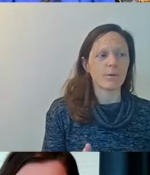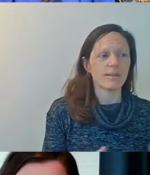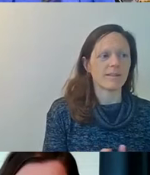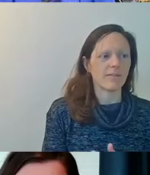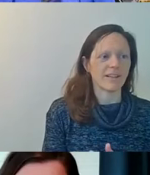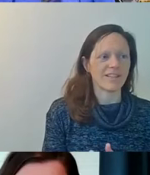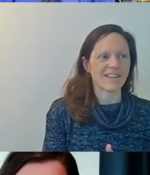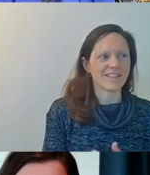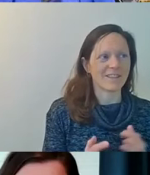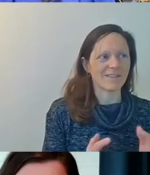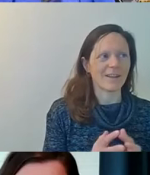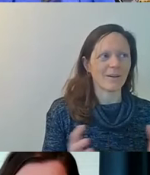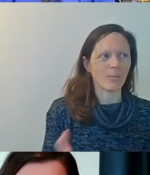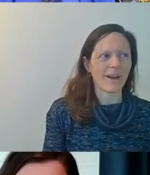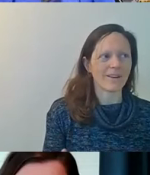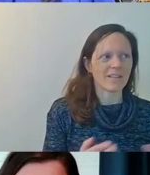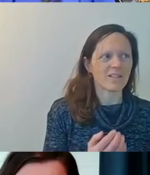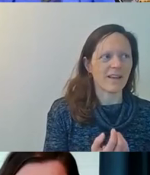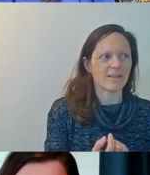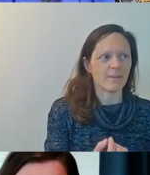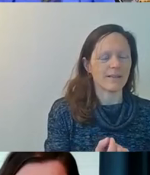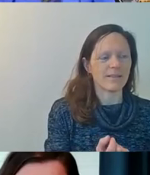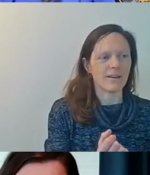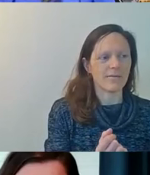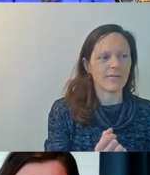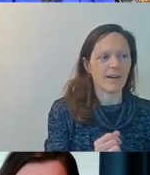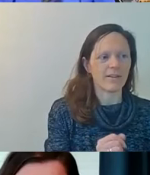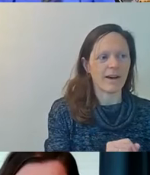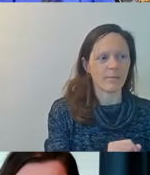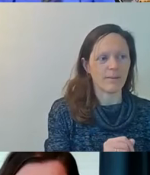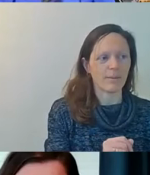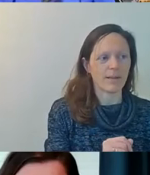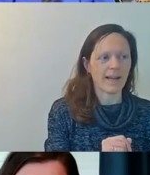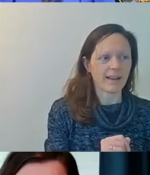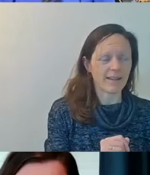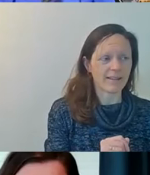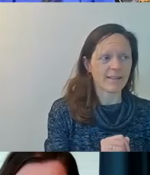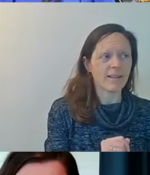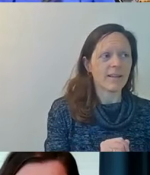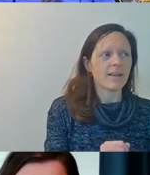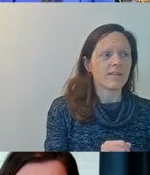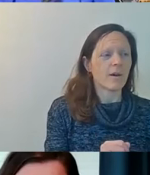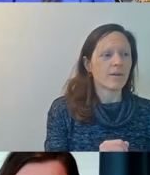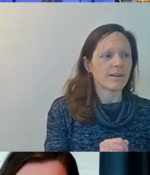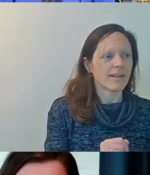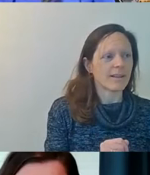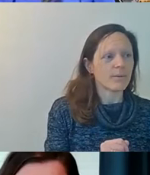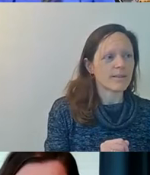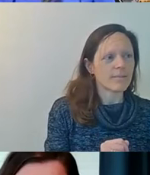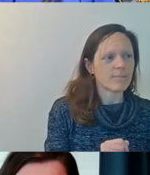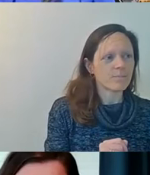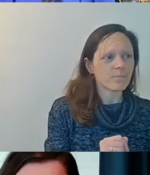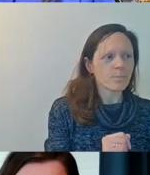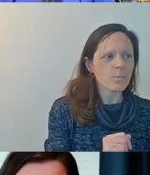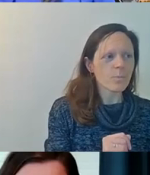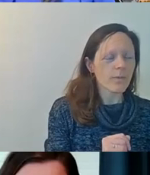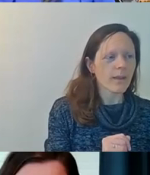it's a pretty significant challenge, and there's a wide range in the estimates of how many people lack access. So next slide,